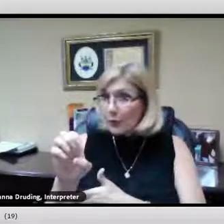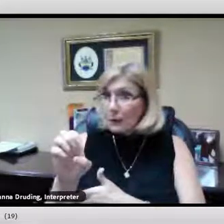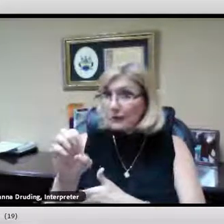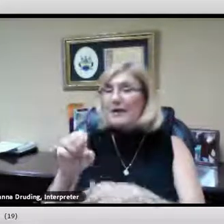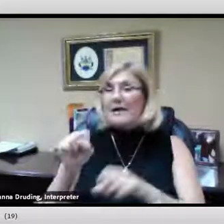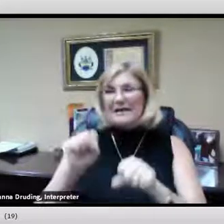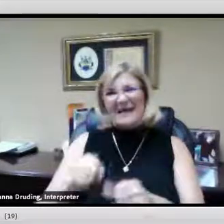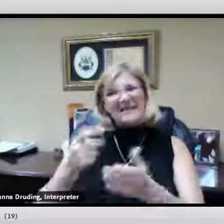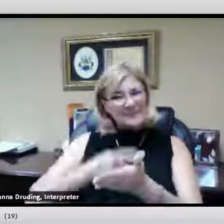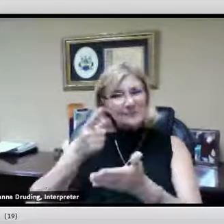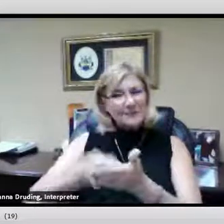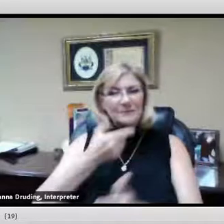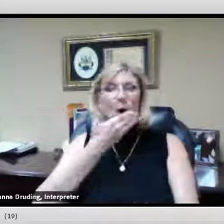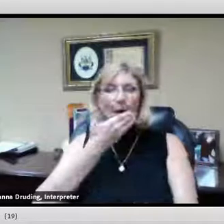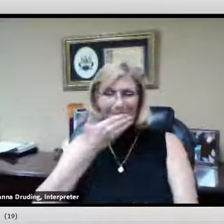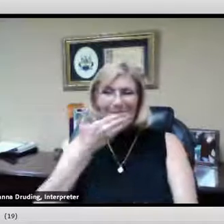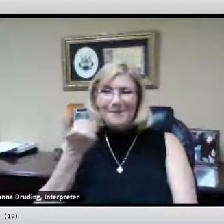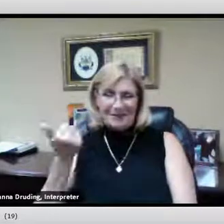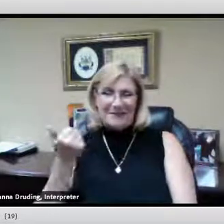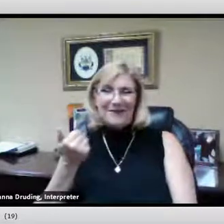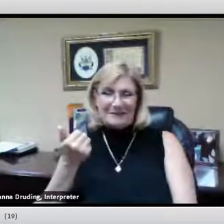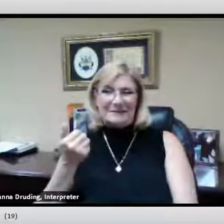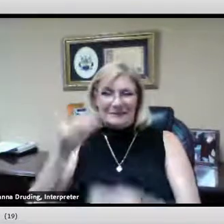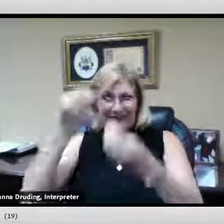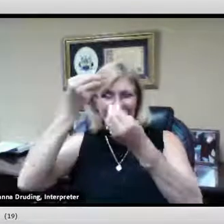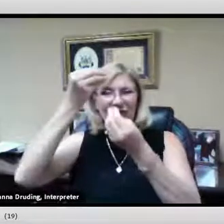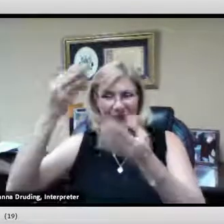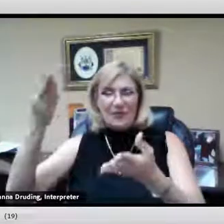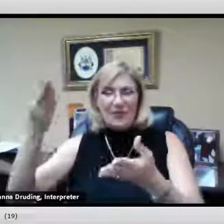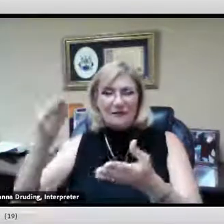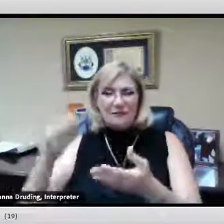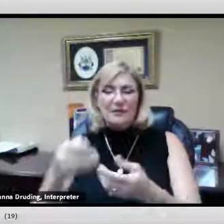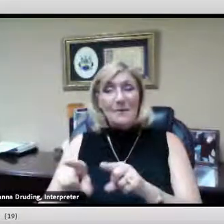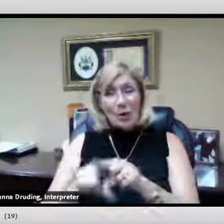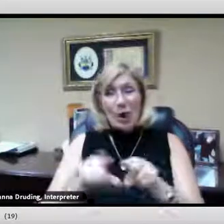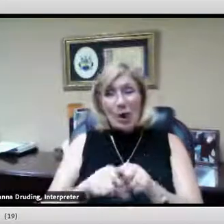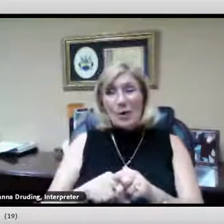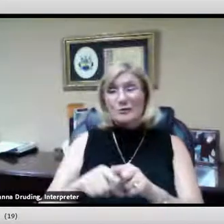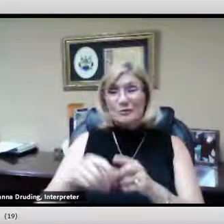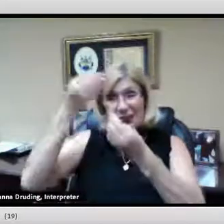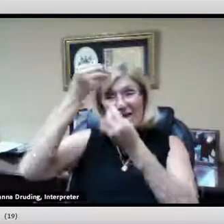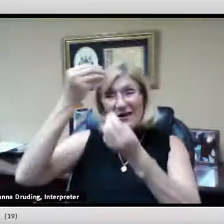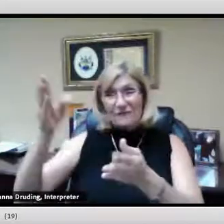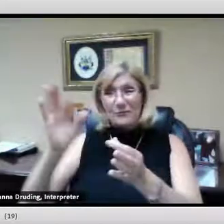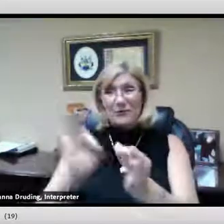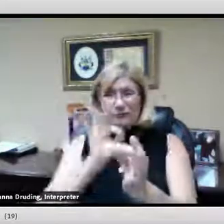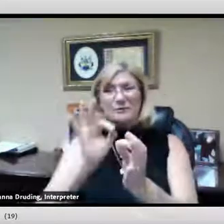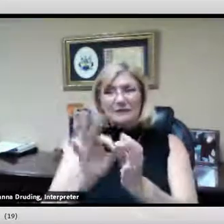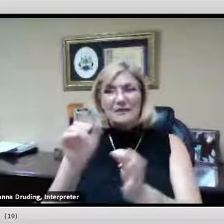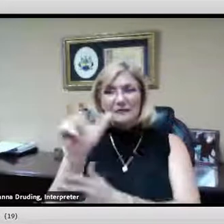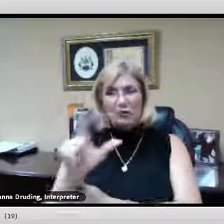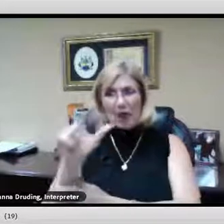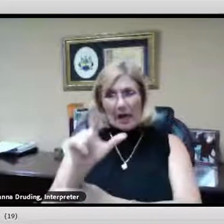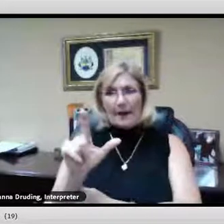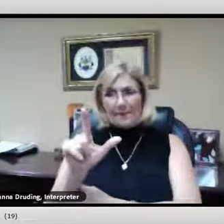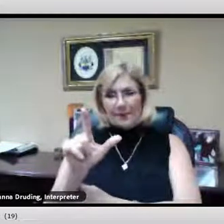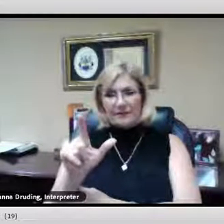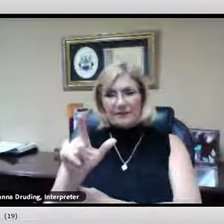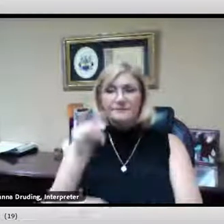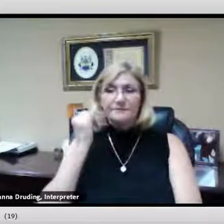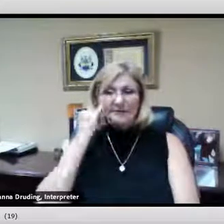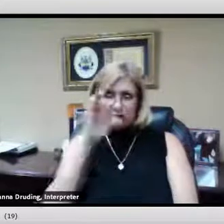be your best source of information, and it would be information specific to libraries if you're searching library listservs.